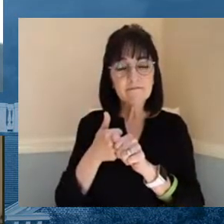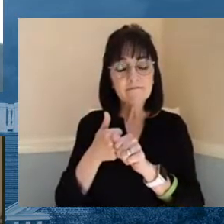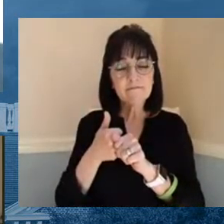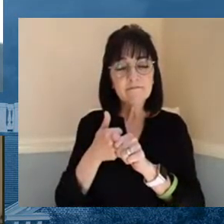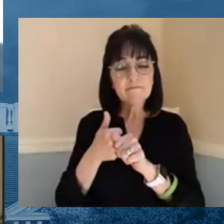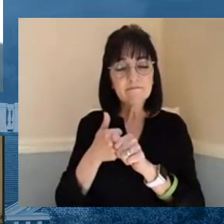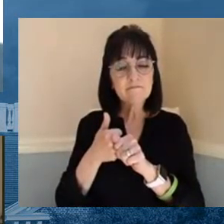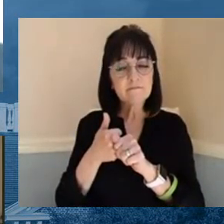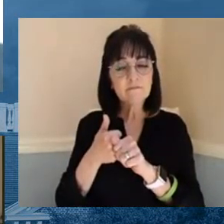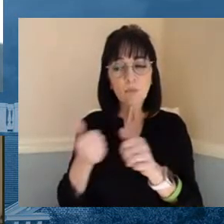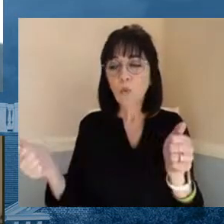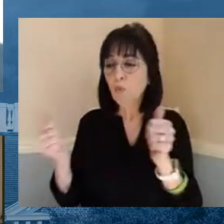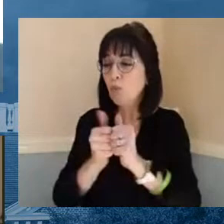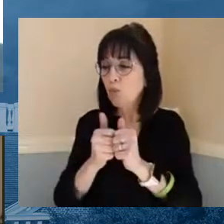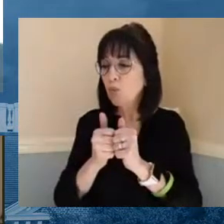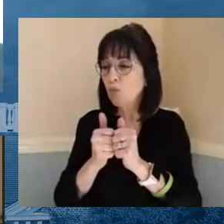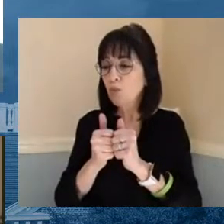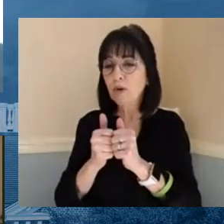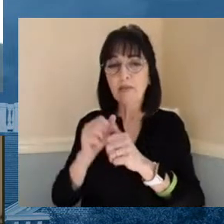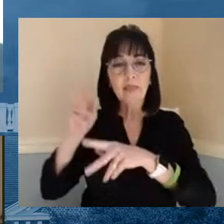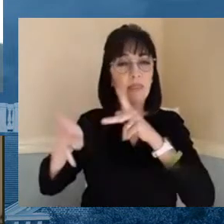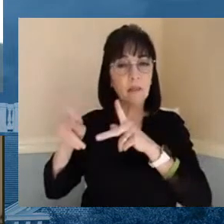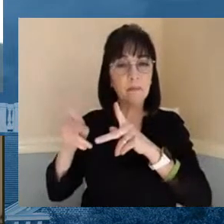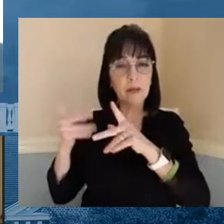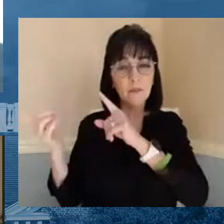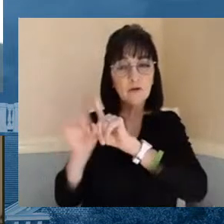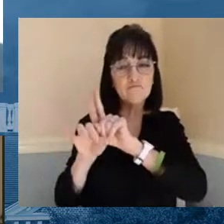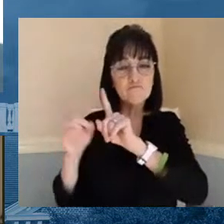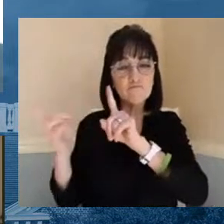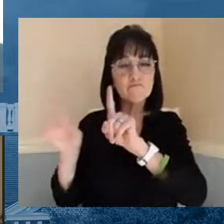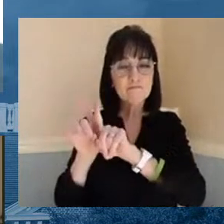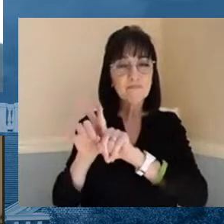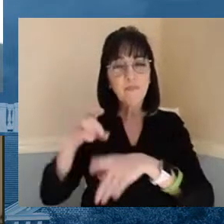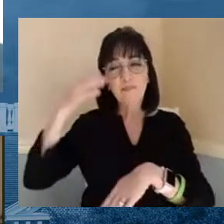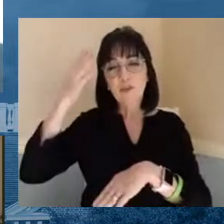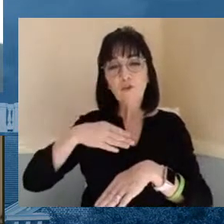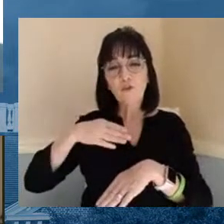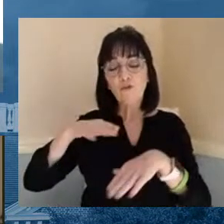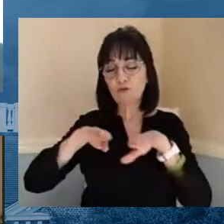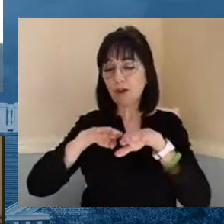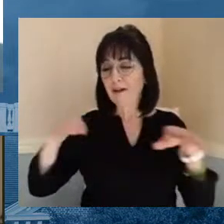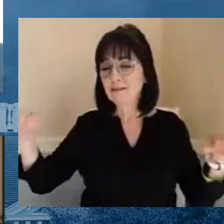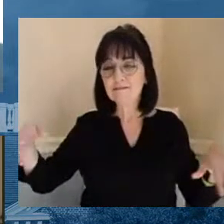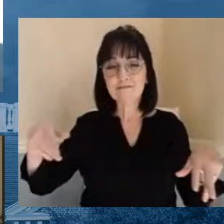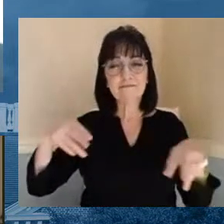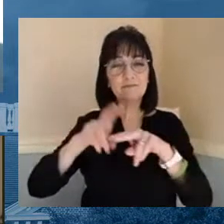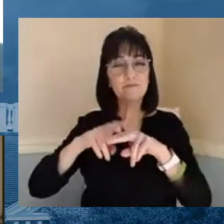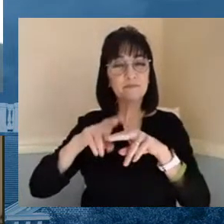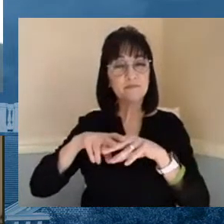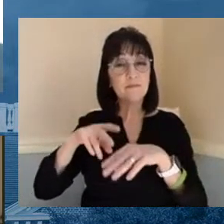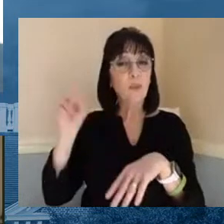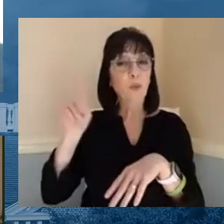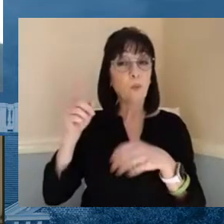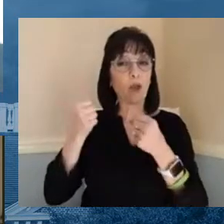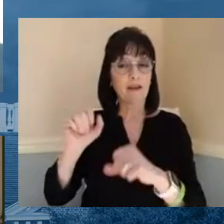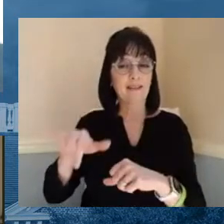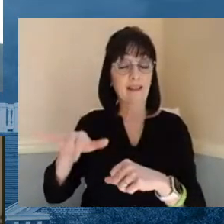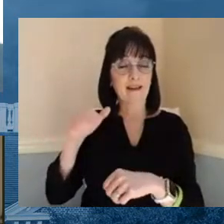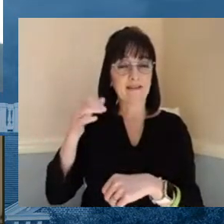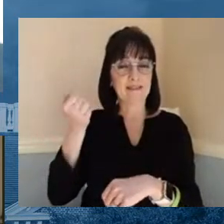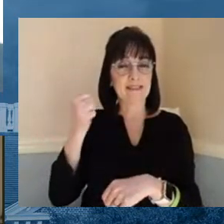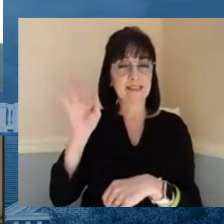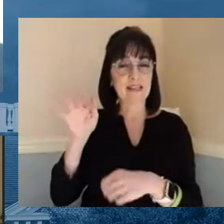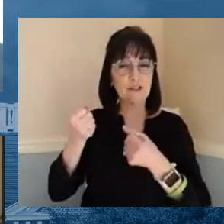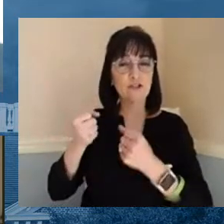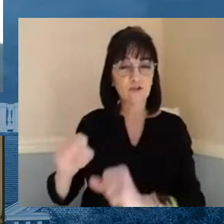be with folks close by on the front porch of her house over on 19th Street. And there was a gate there that made sure